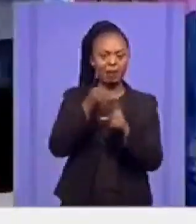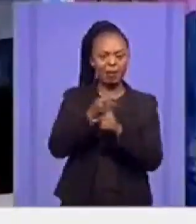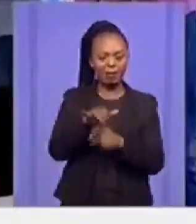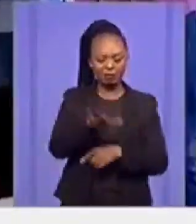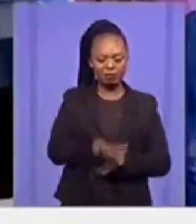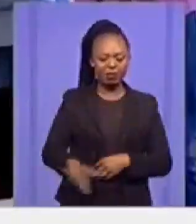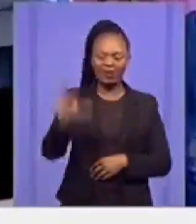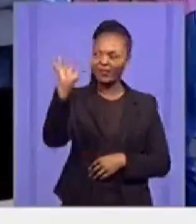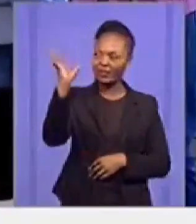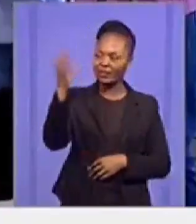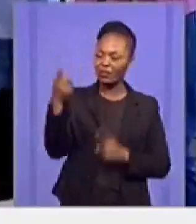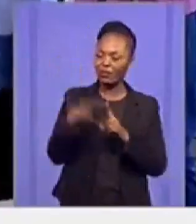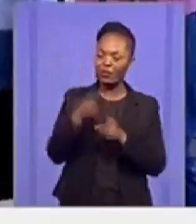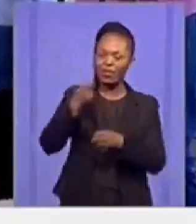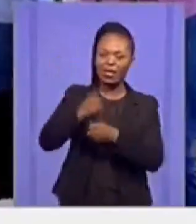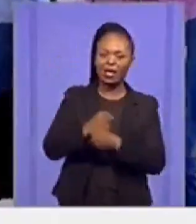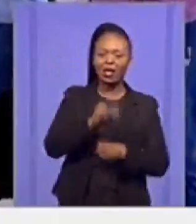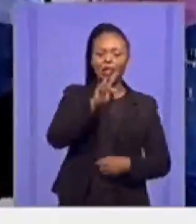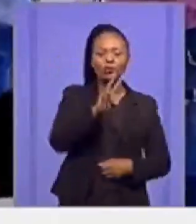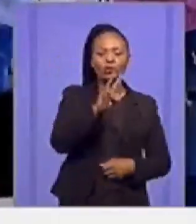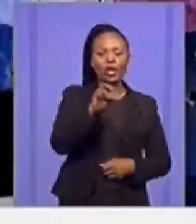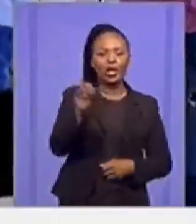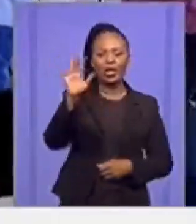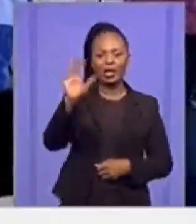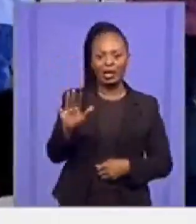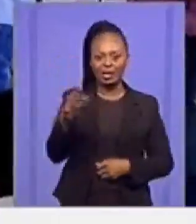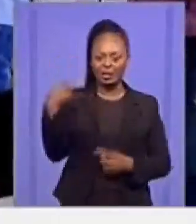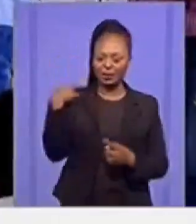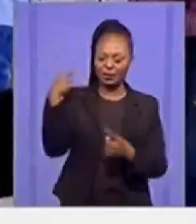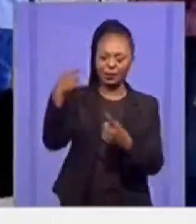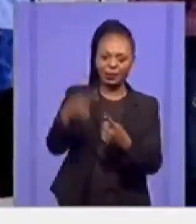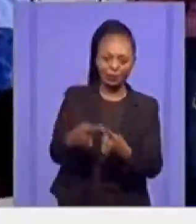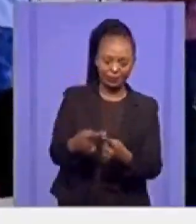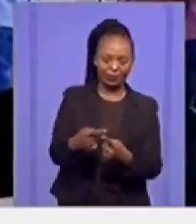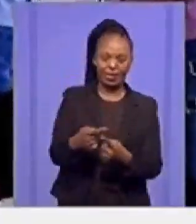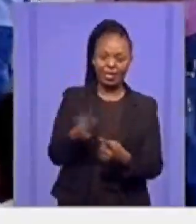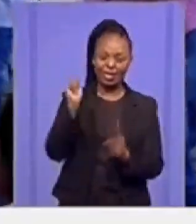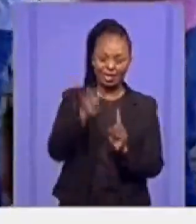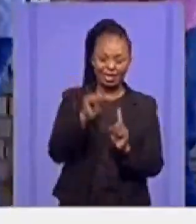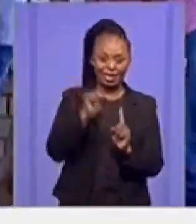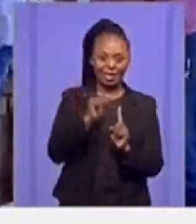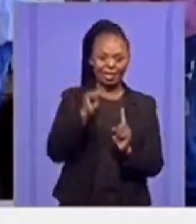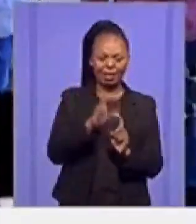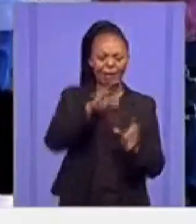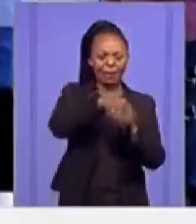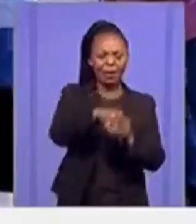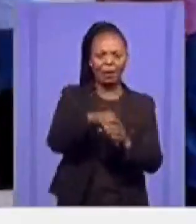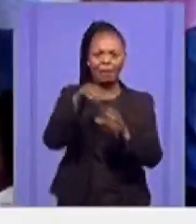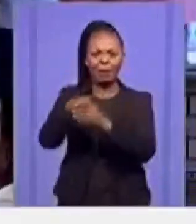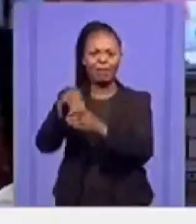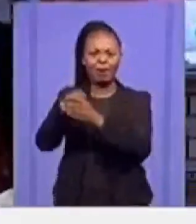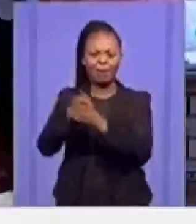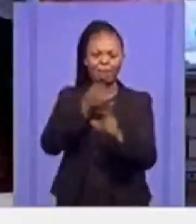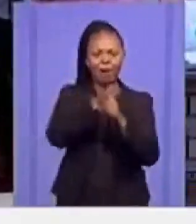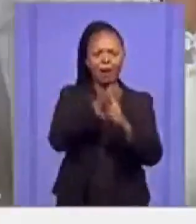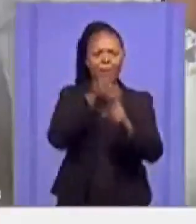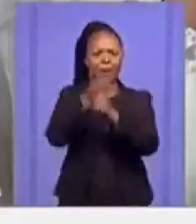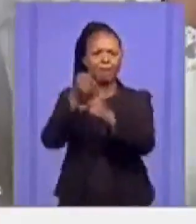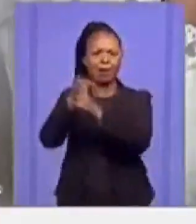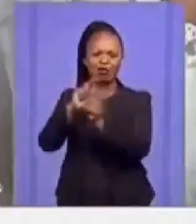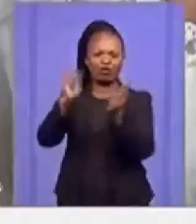Freistata go tloselemong sane sa 2009 a fisha a kena a ketsa diphetho ka hare ho lefapha